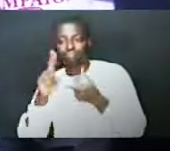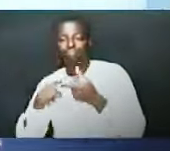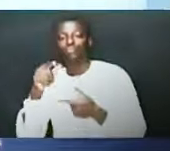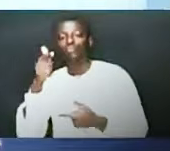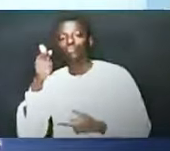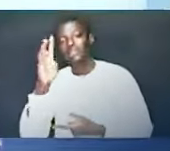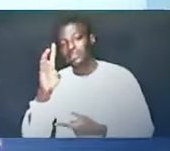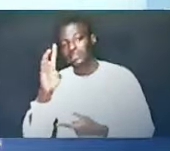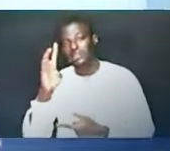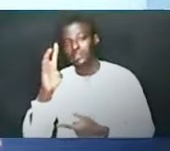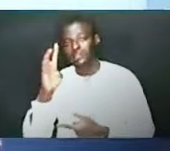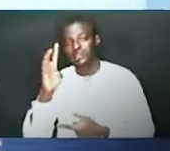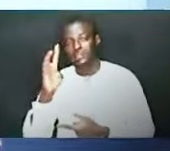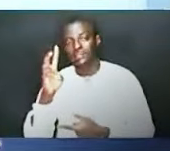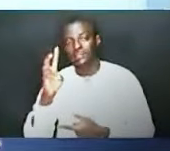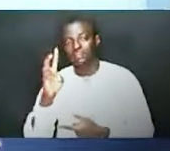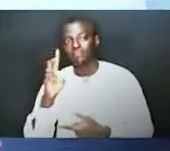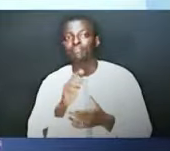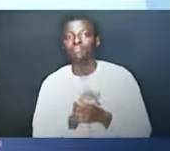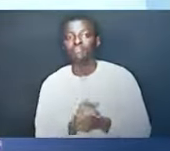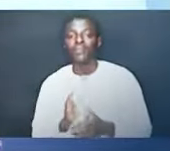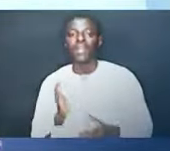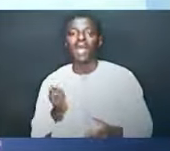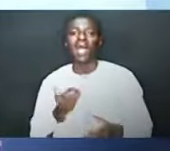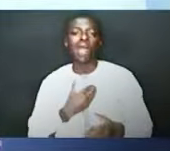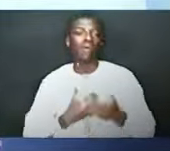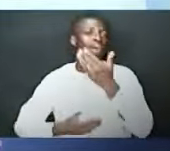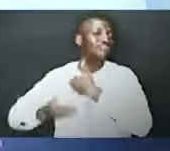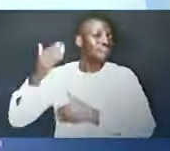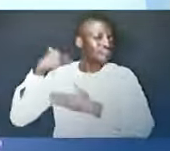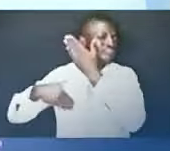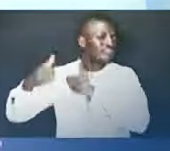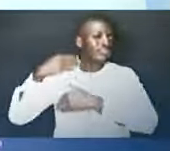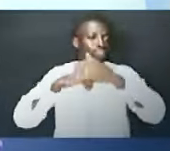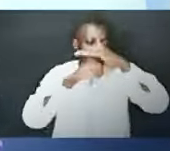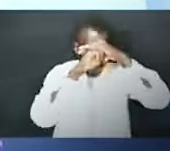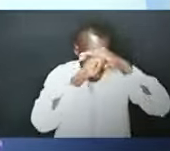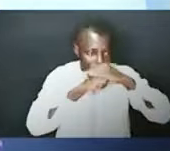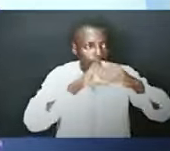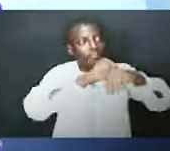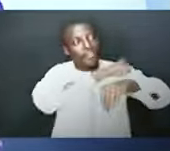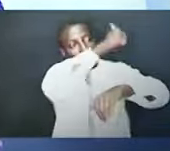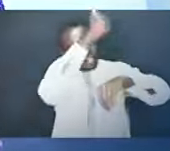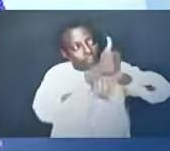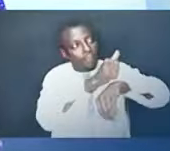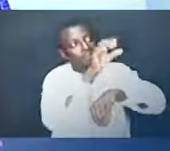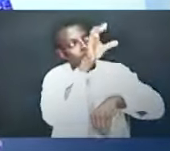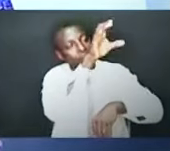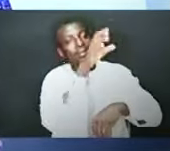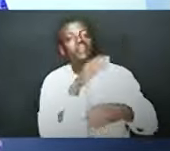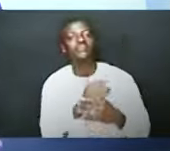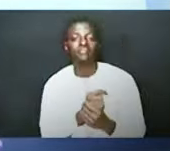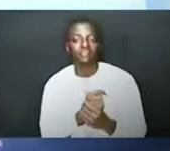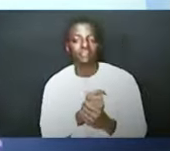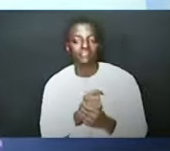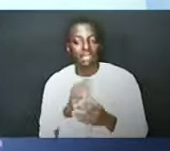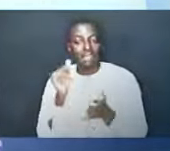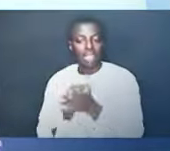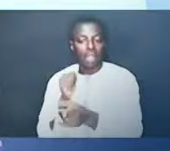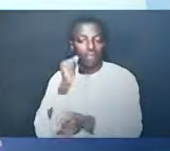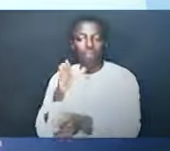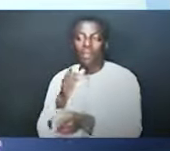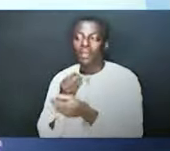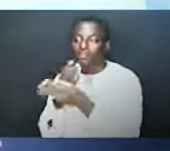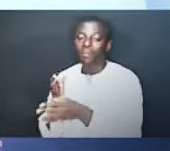26. Our ancestors worship on this mountain. That is the Samaritan woman telling